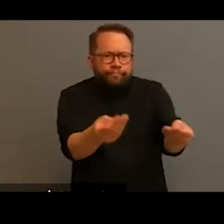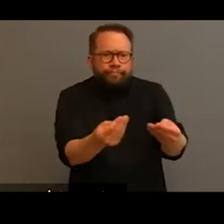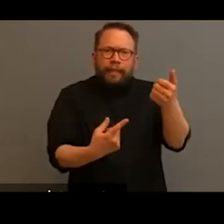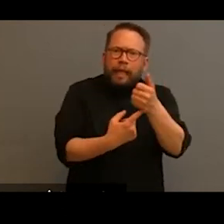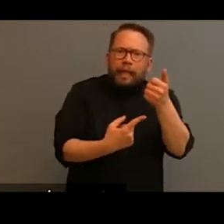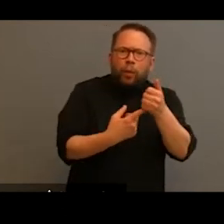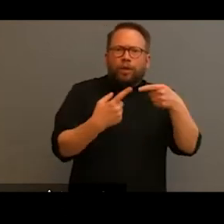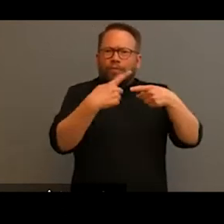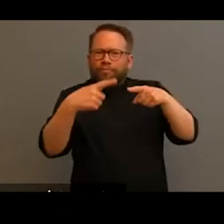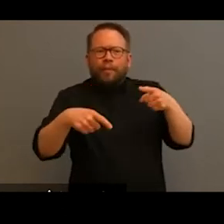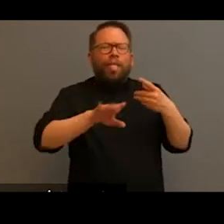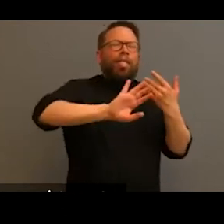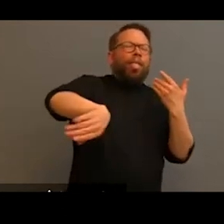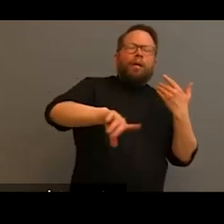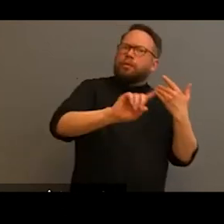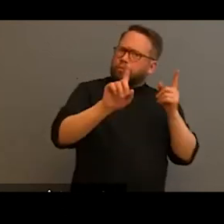So,